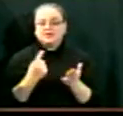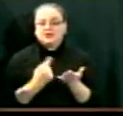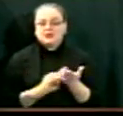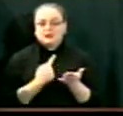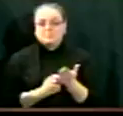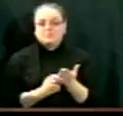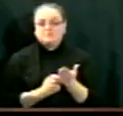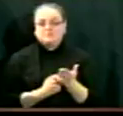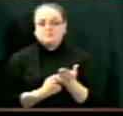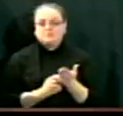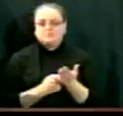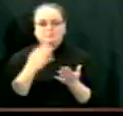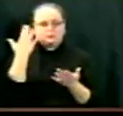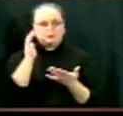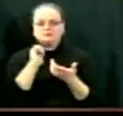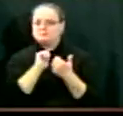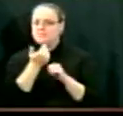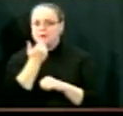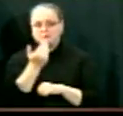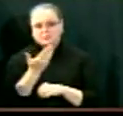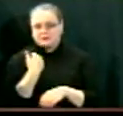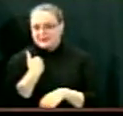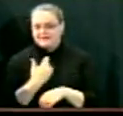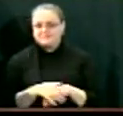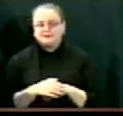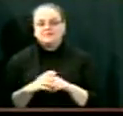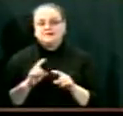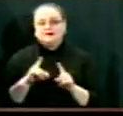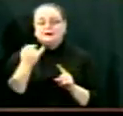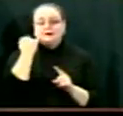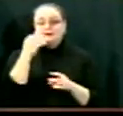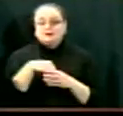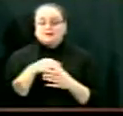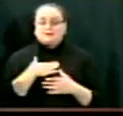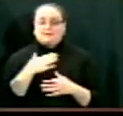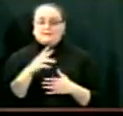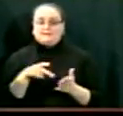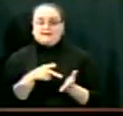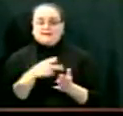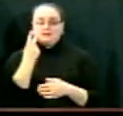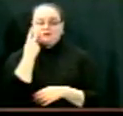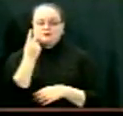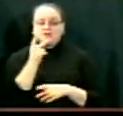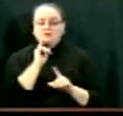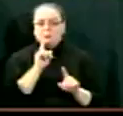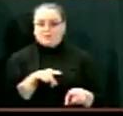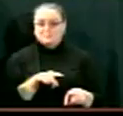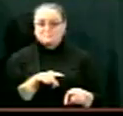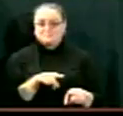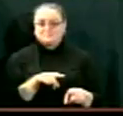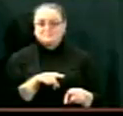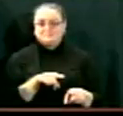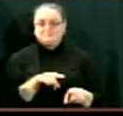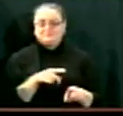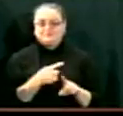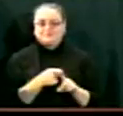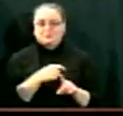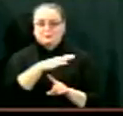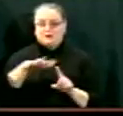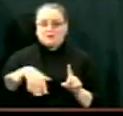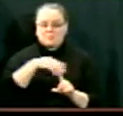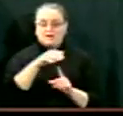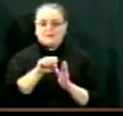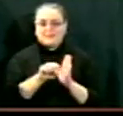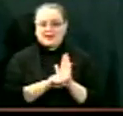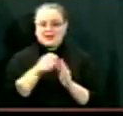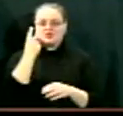Sometimes we don't know how well we've got it. But if you're in my position and you see the reports from around the state and you